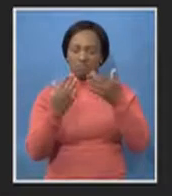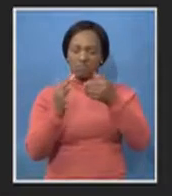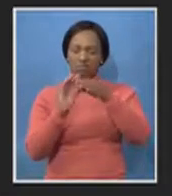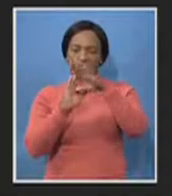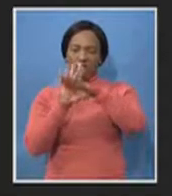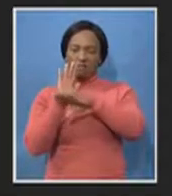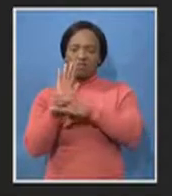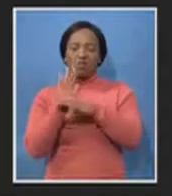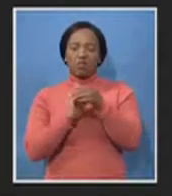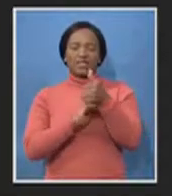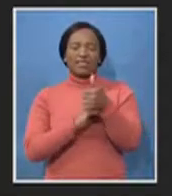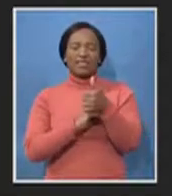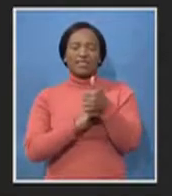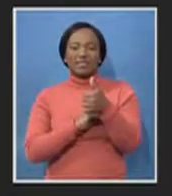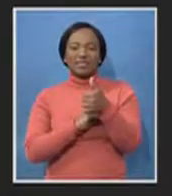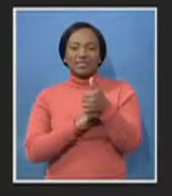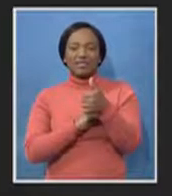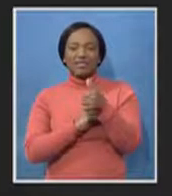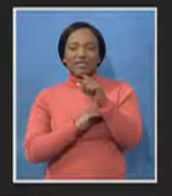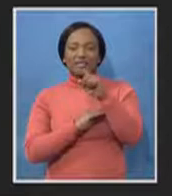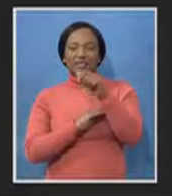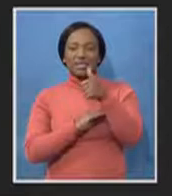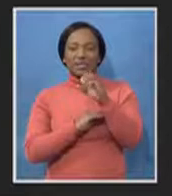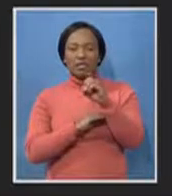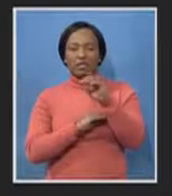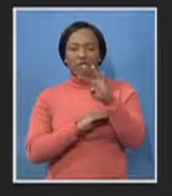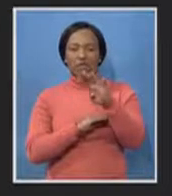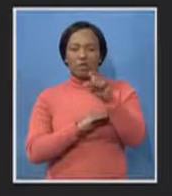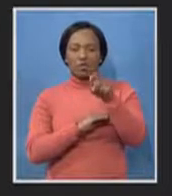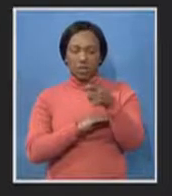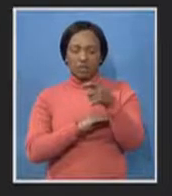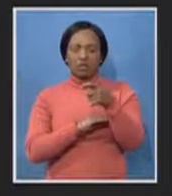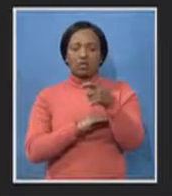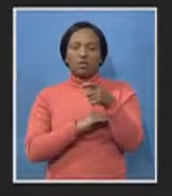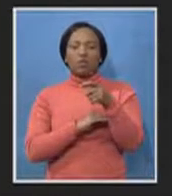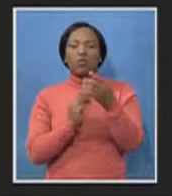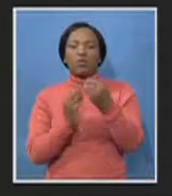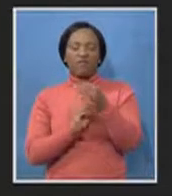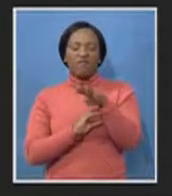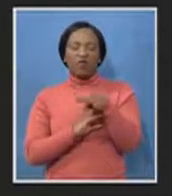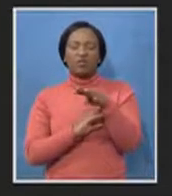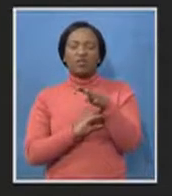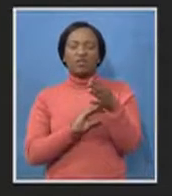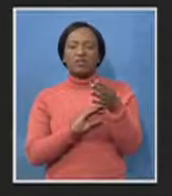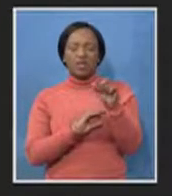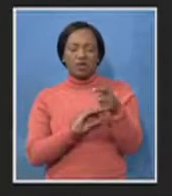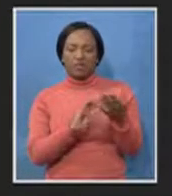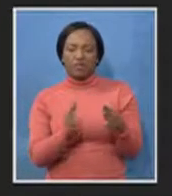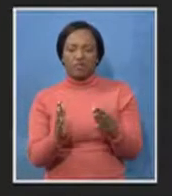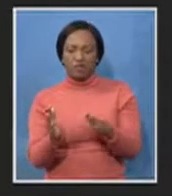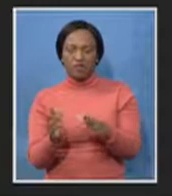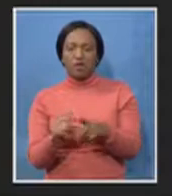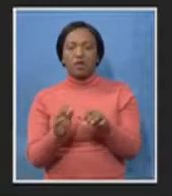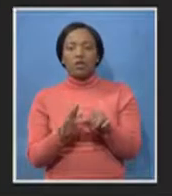644,000 cases as of today with 14,000 deaths. And it's very important to note that these deaths are very skewed